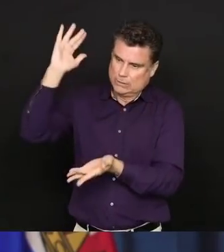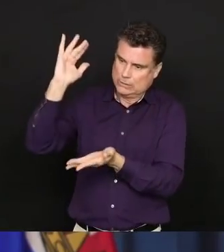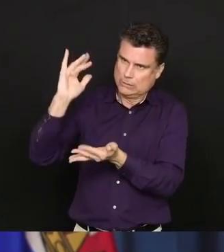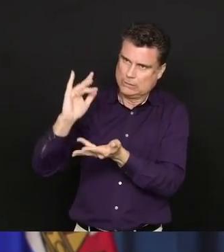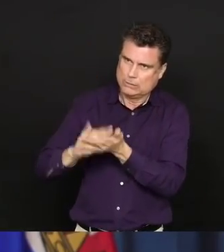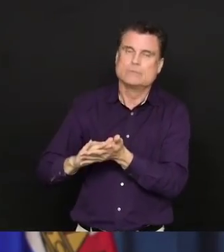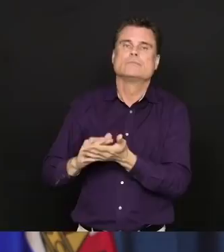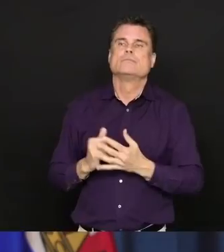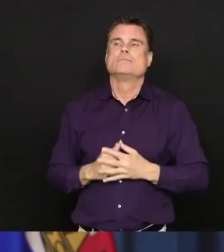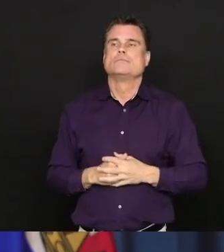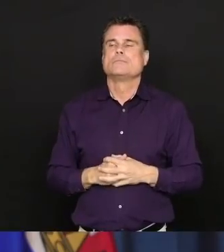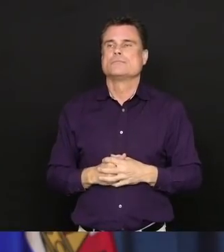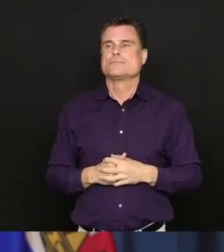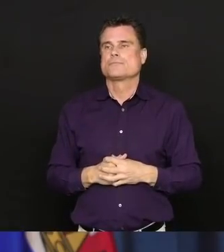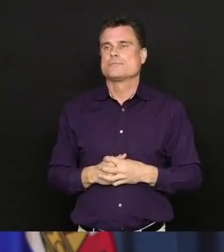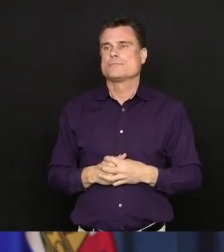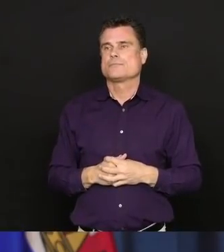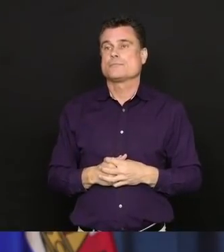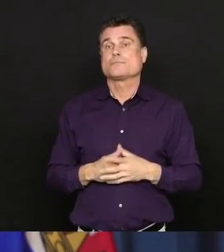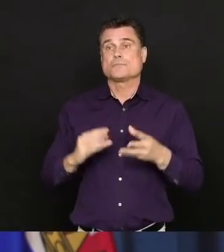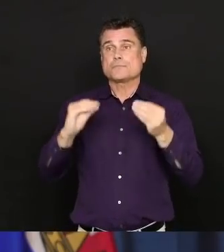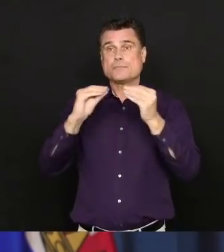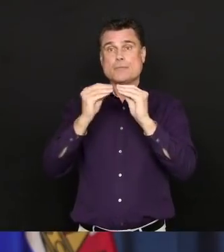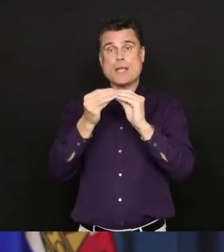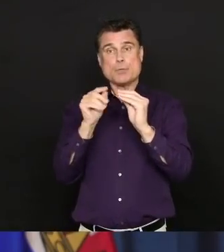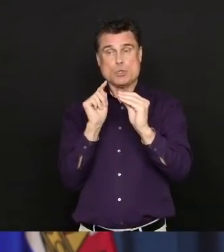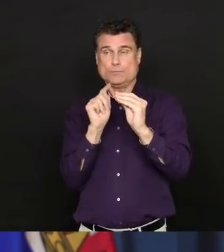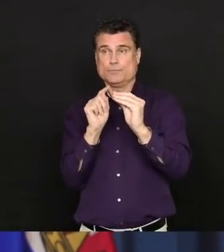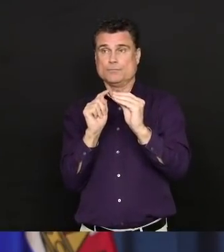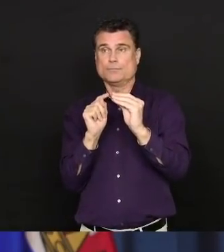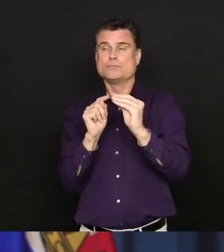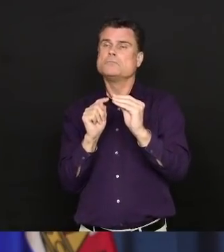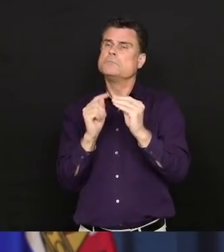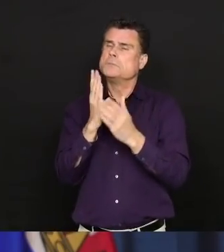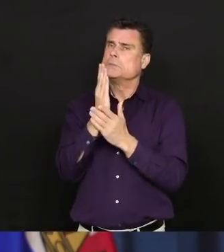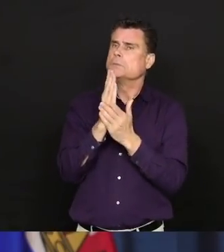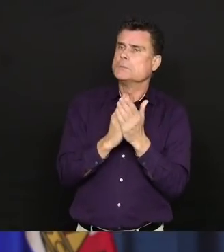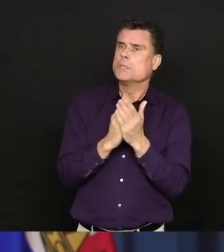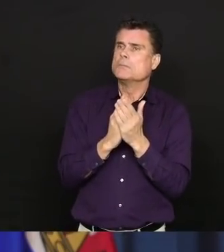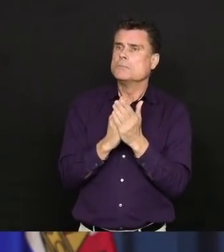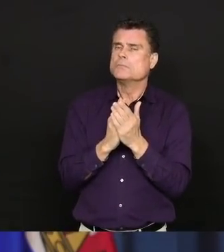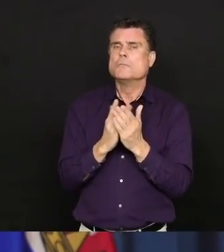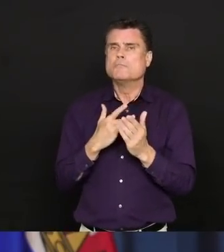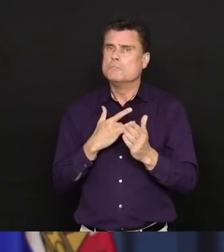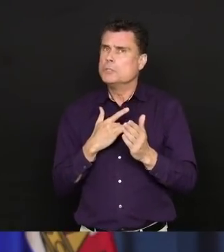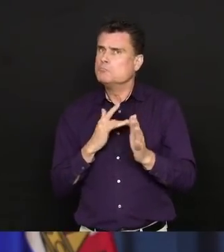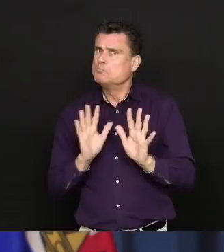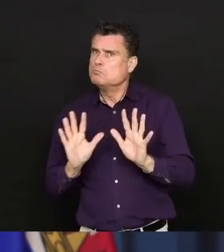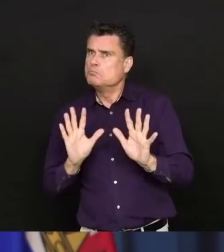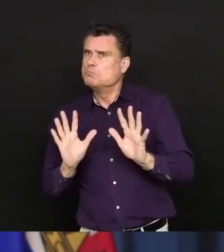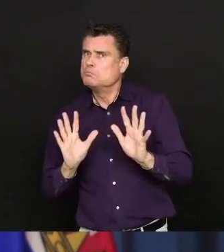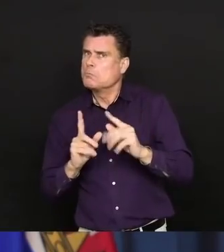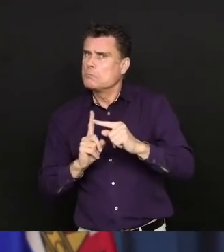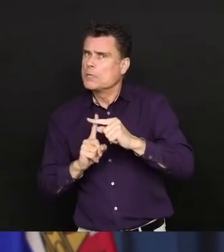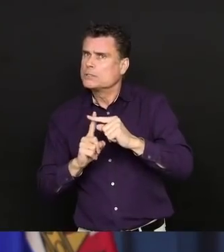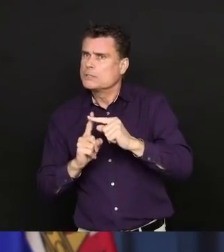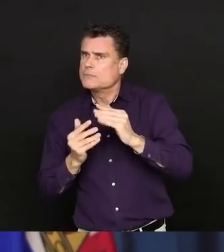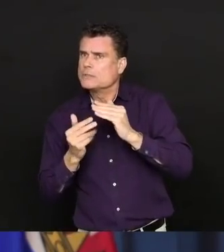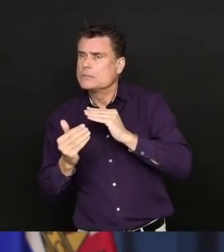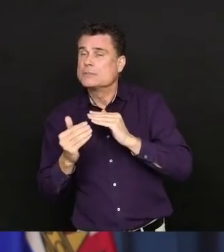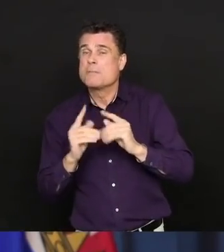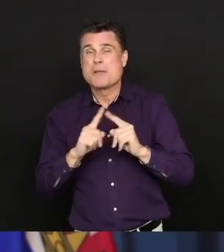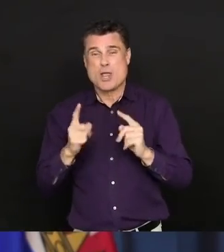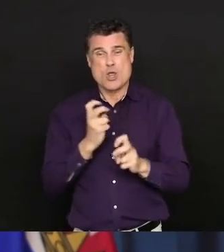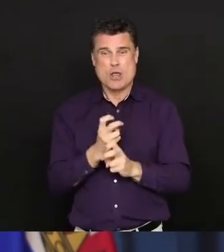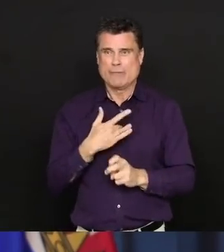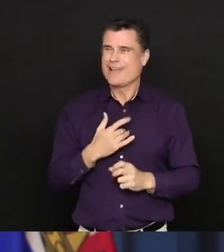very hard to think of good news, but the slight reduction in the number of people in hospital is that way. But it has to tell